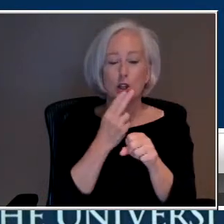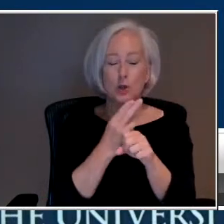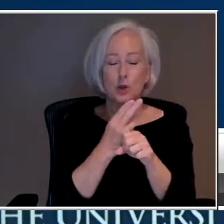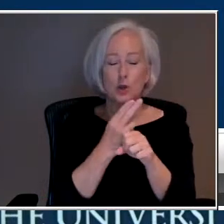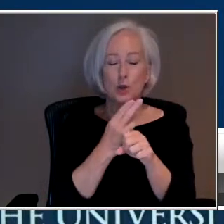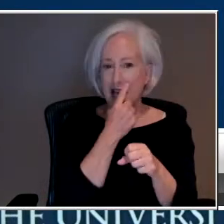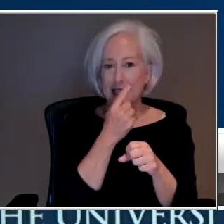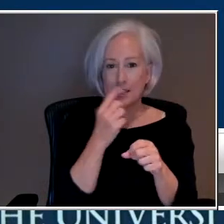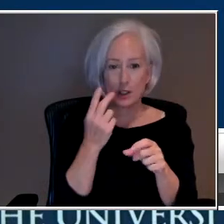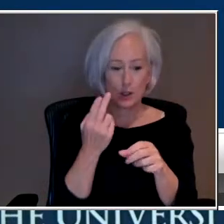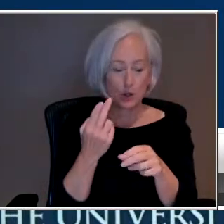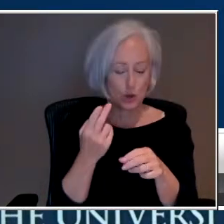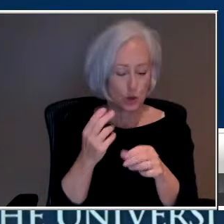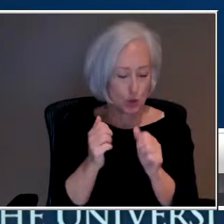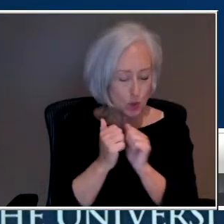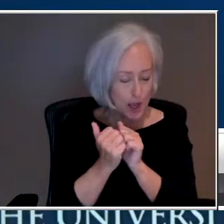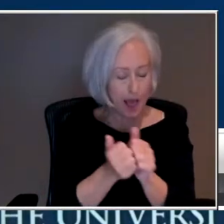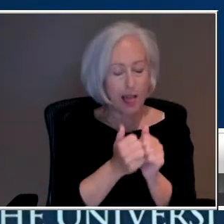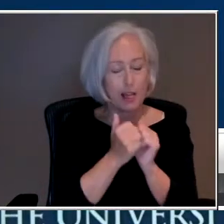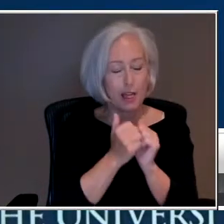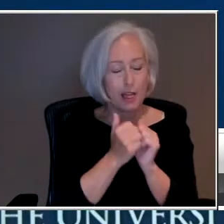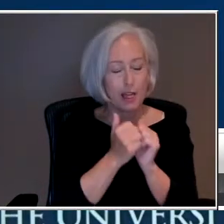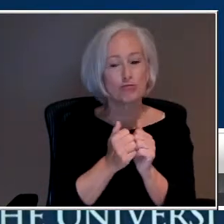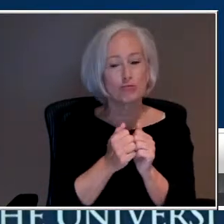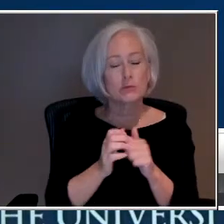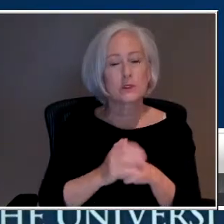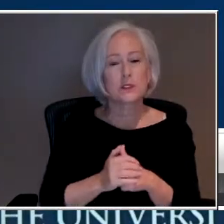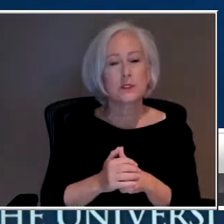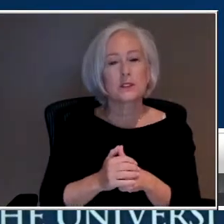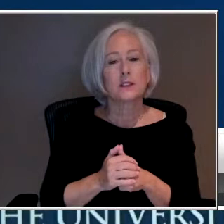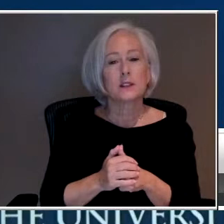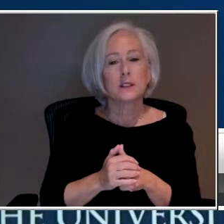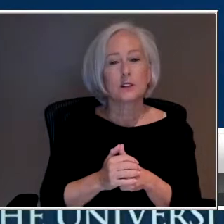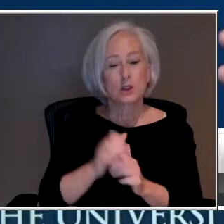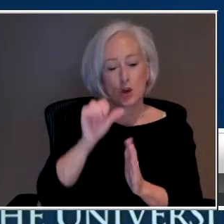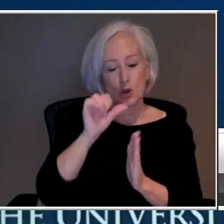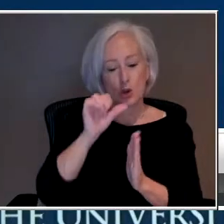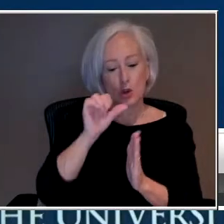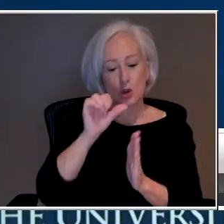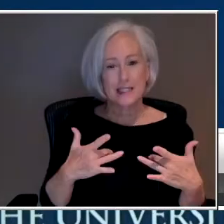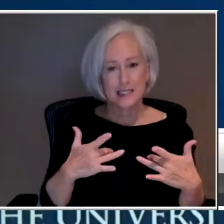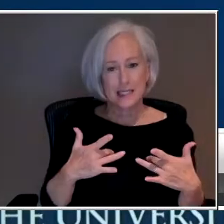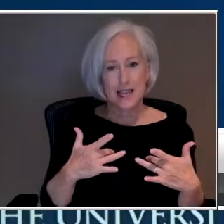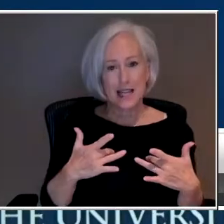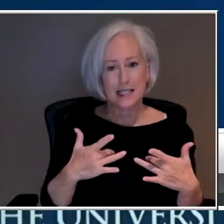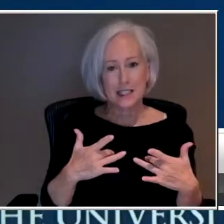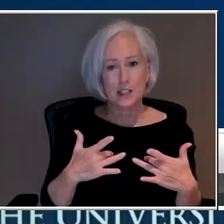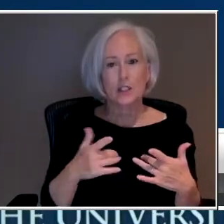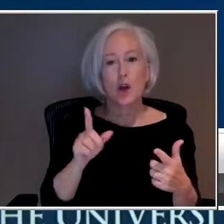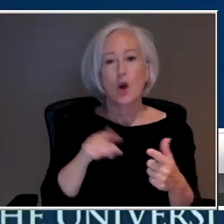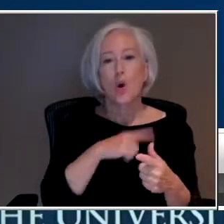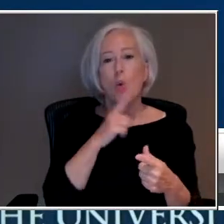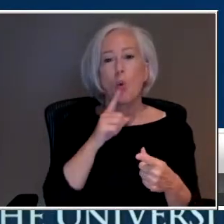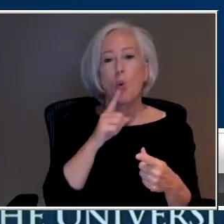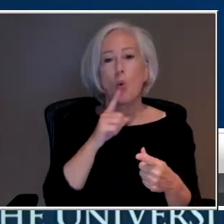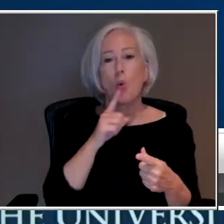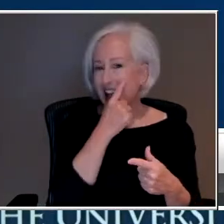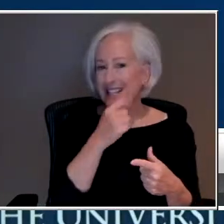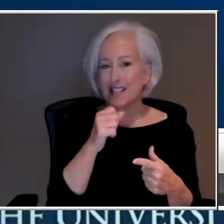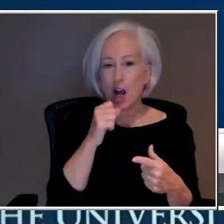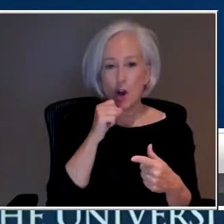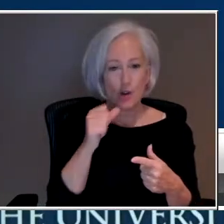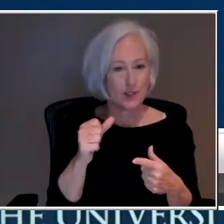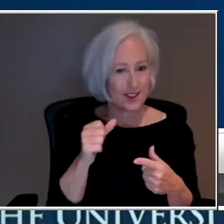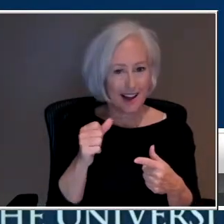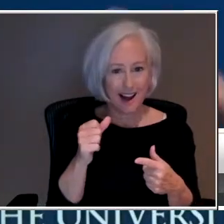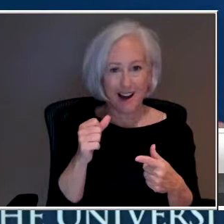and cooperation between both eyes. And so surgery is more designated towards the misalignment of the eyes, not so much for the vision itself. The vision